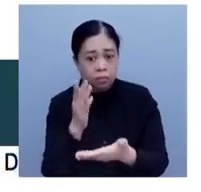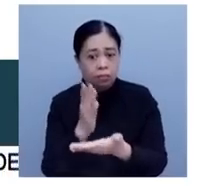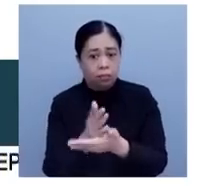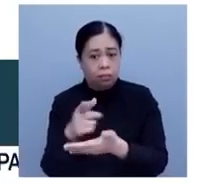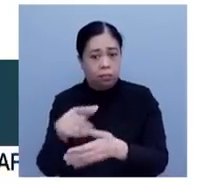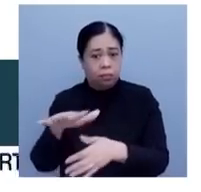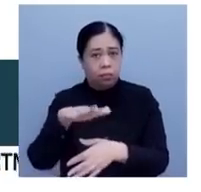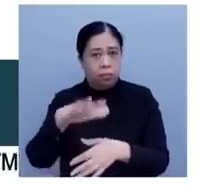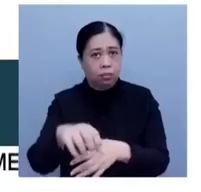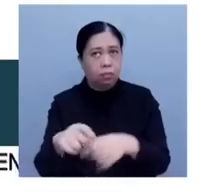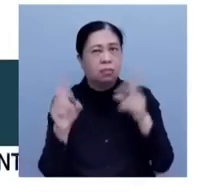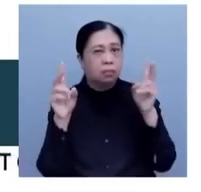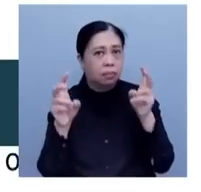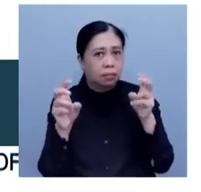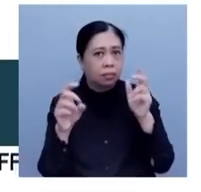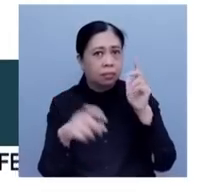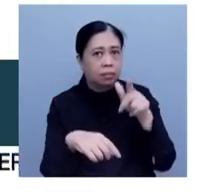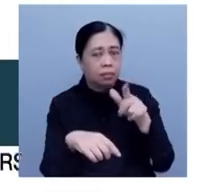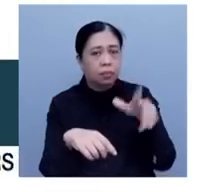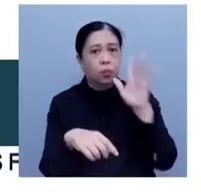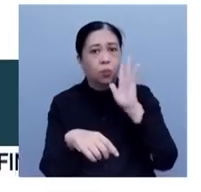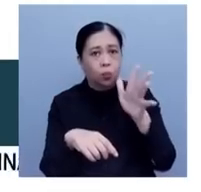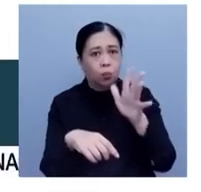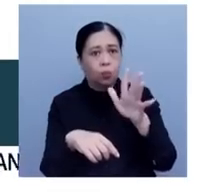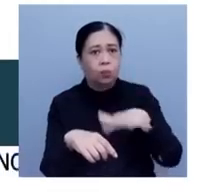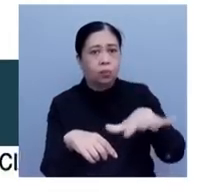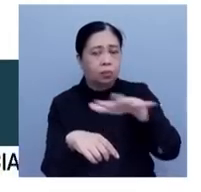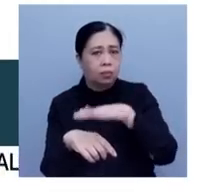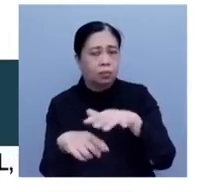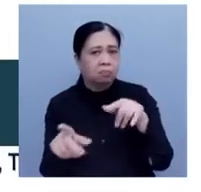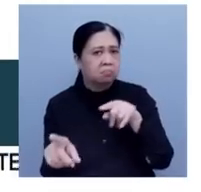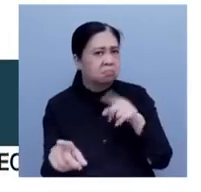also saying FDIs will get affected. Your take on that?